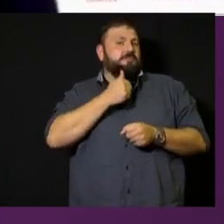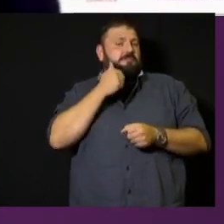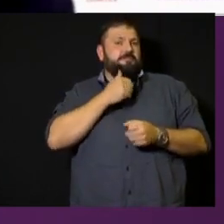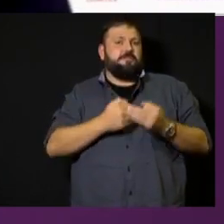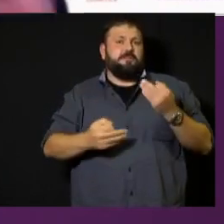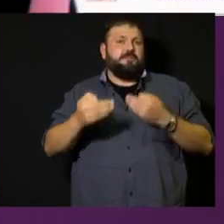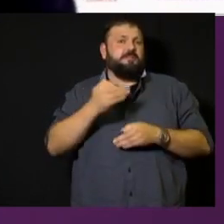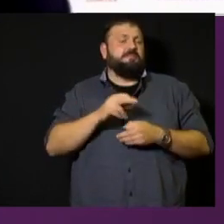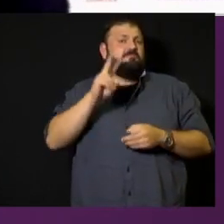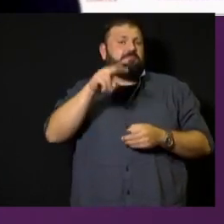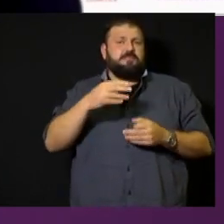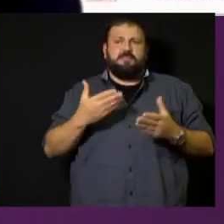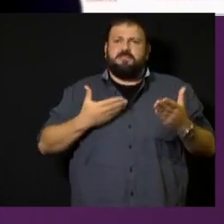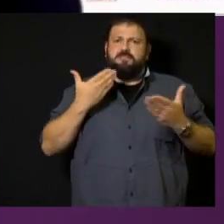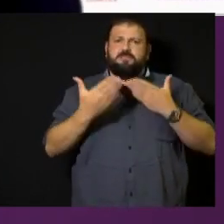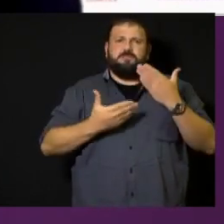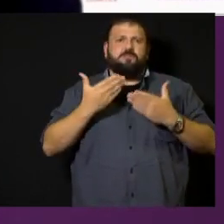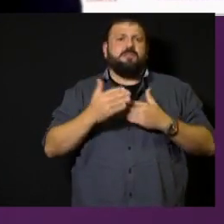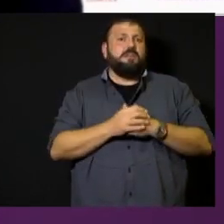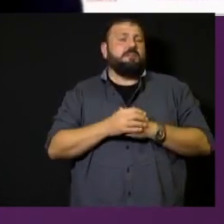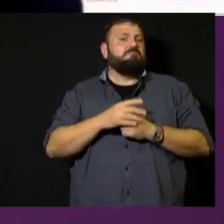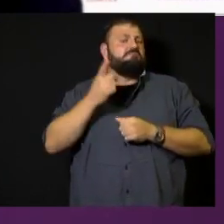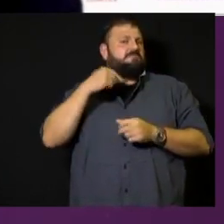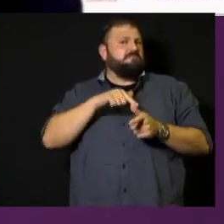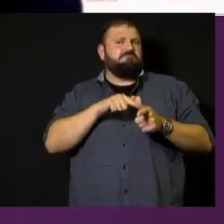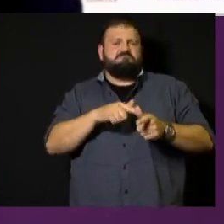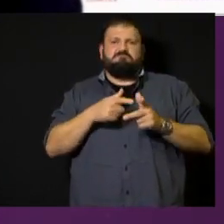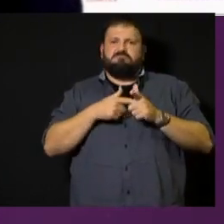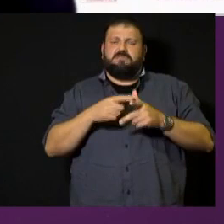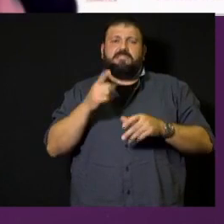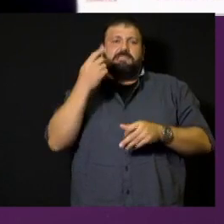the thing that moved me.